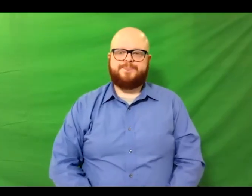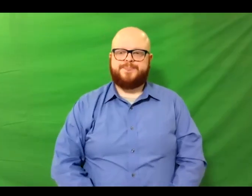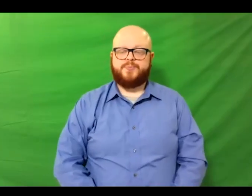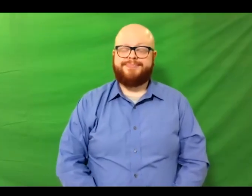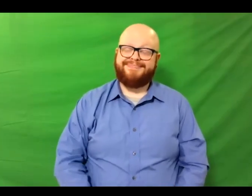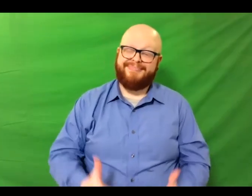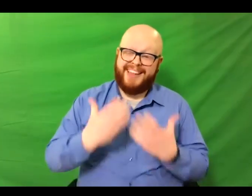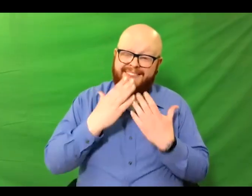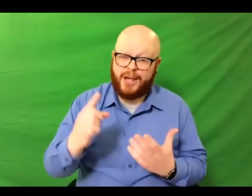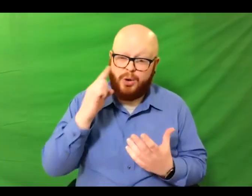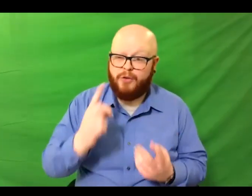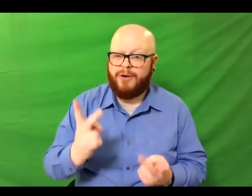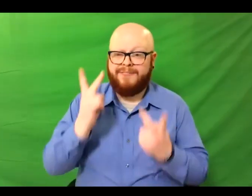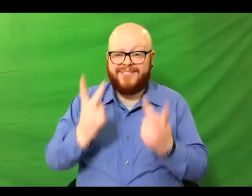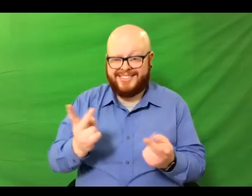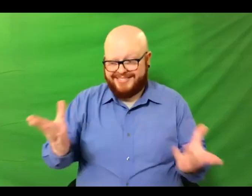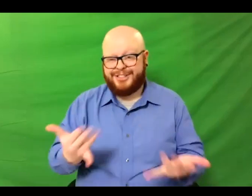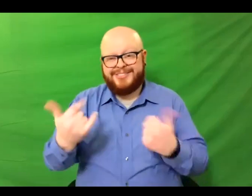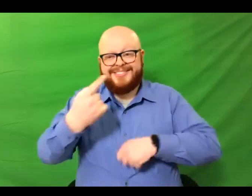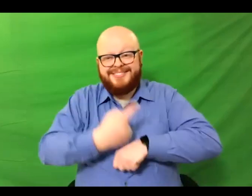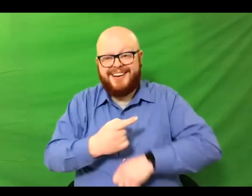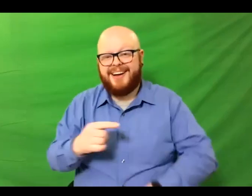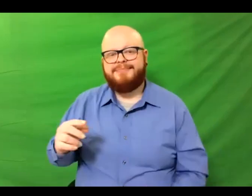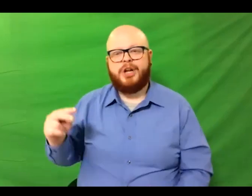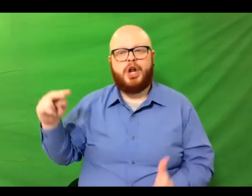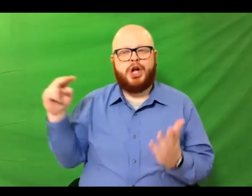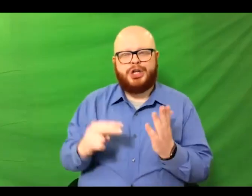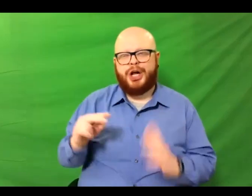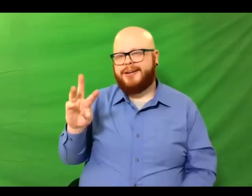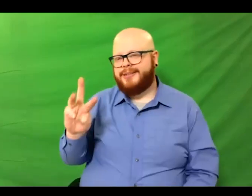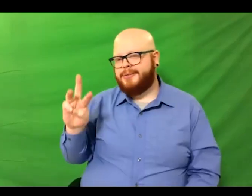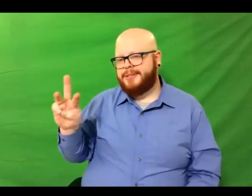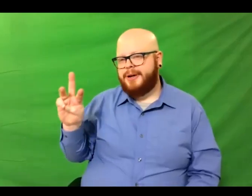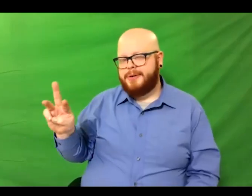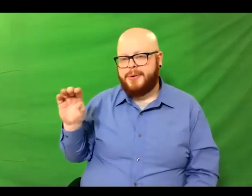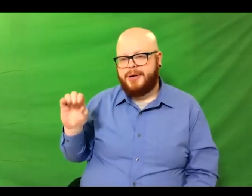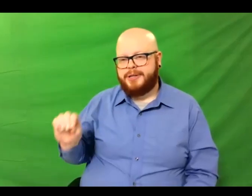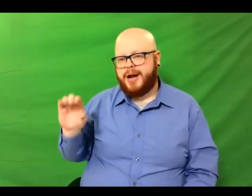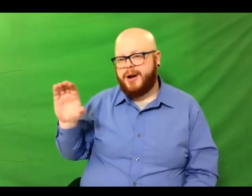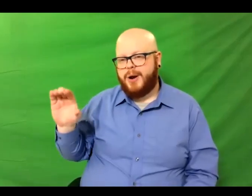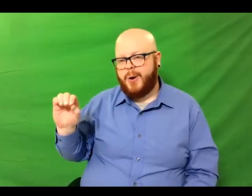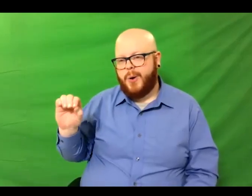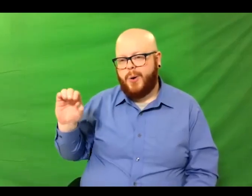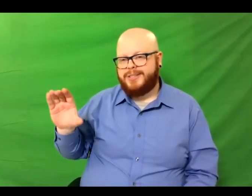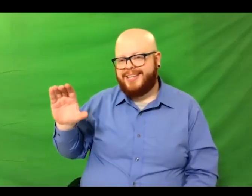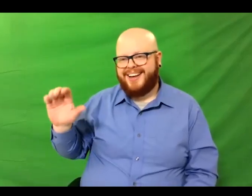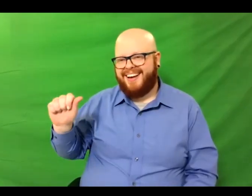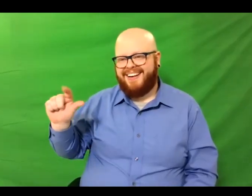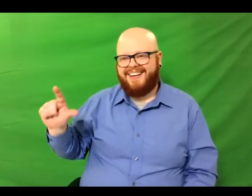And thank you for visiting us, and go to www.ocali.org.